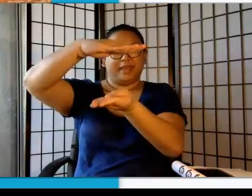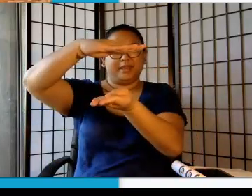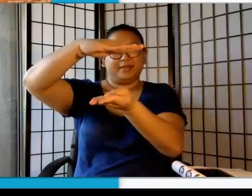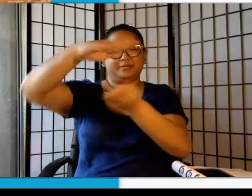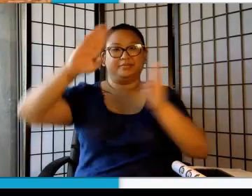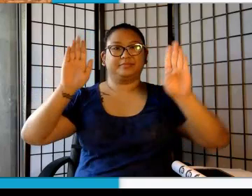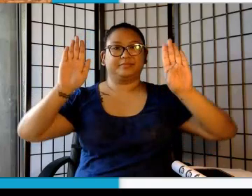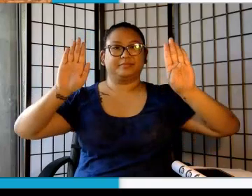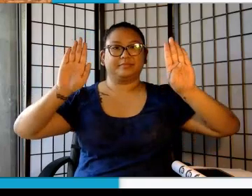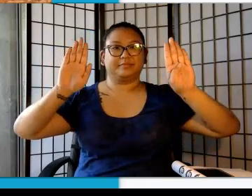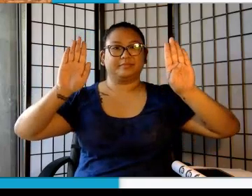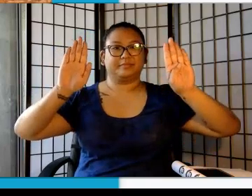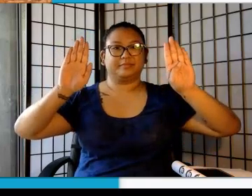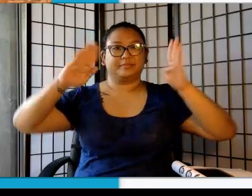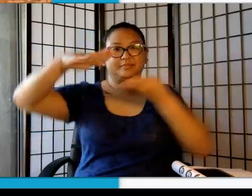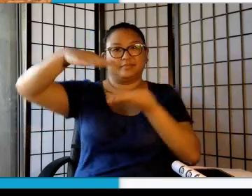To bake.